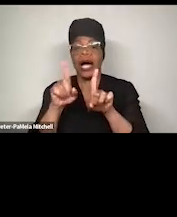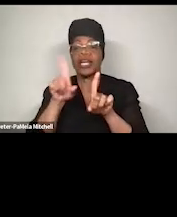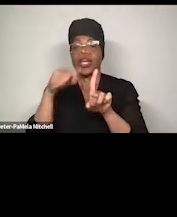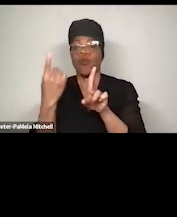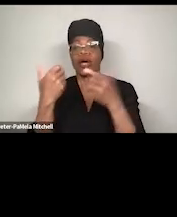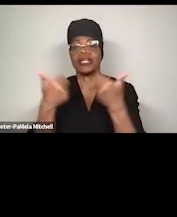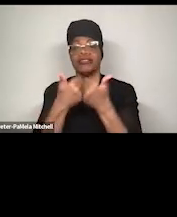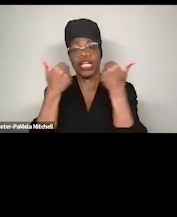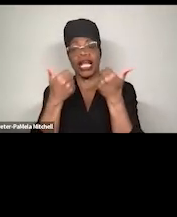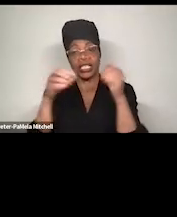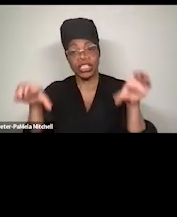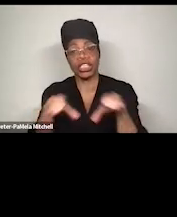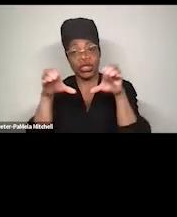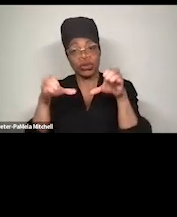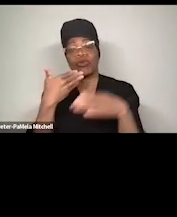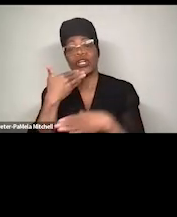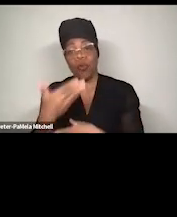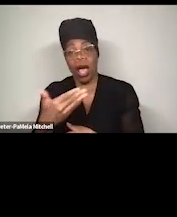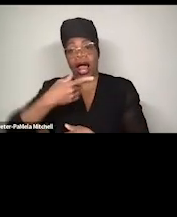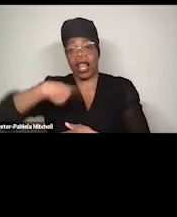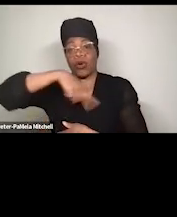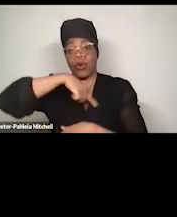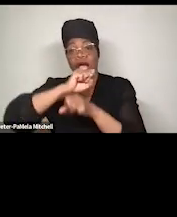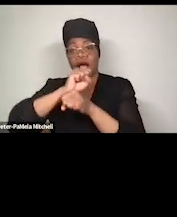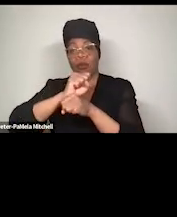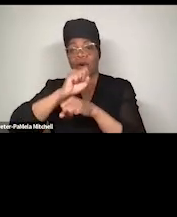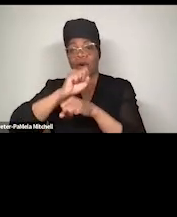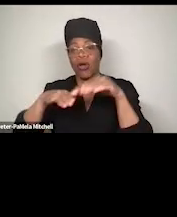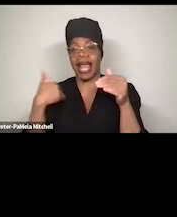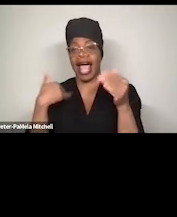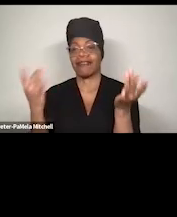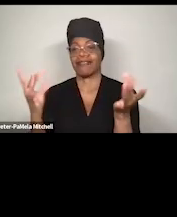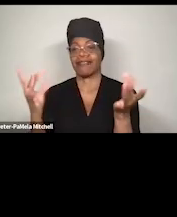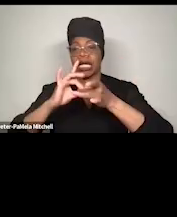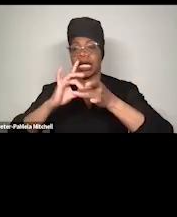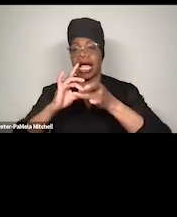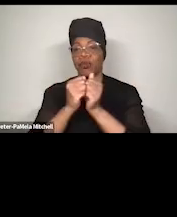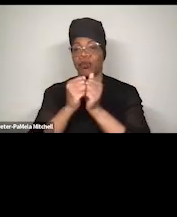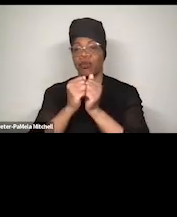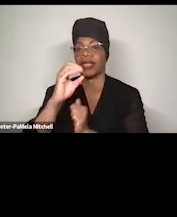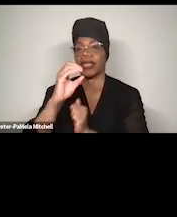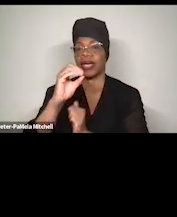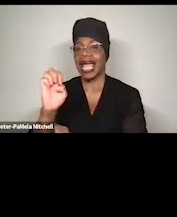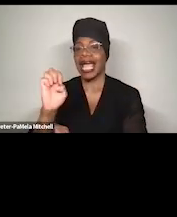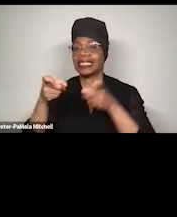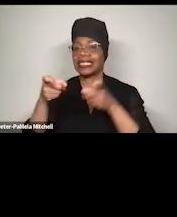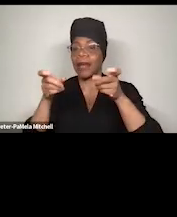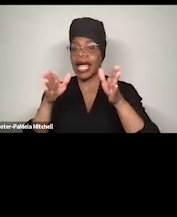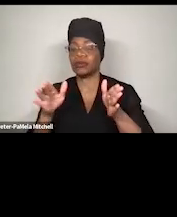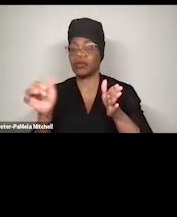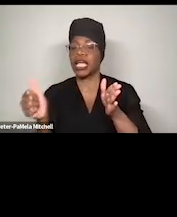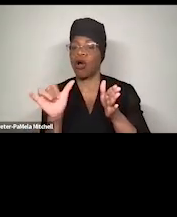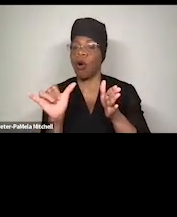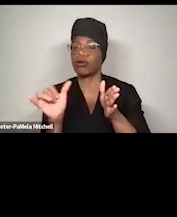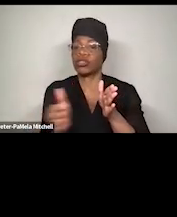she's doing pretty well. We're working on getting her connected to case management and other services so she can afford her